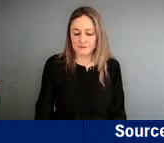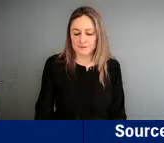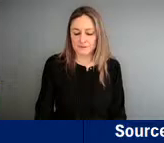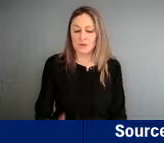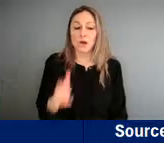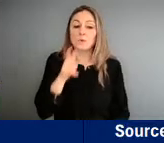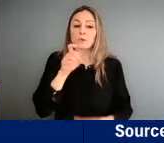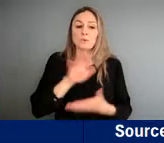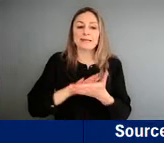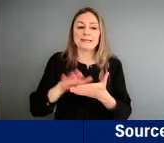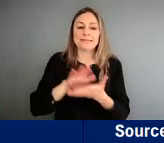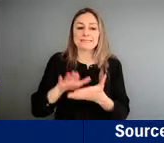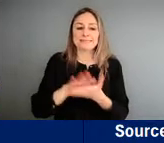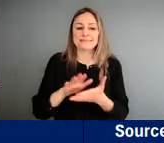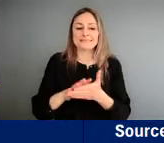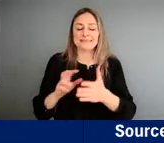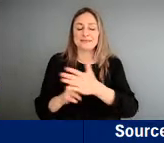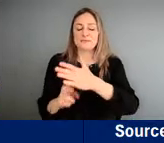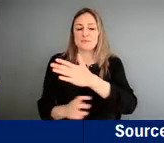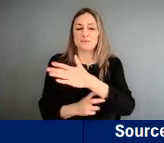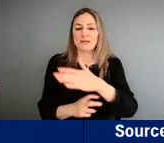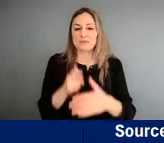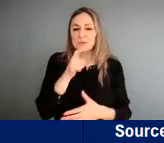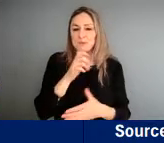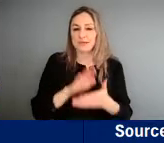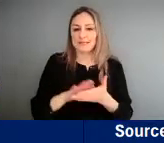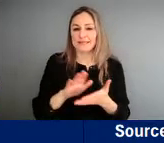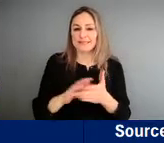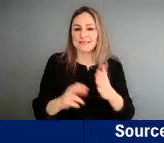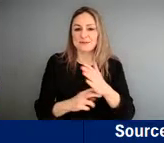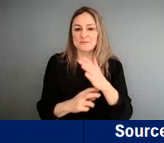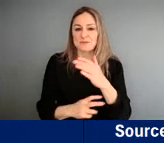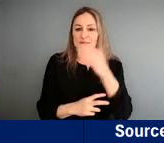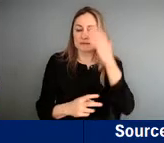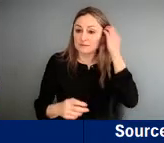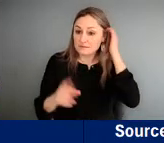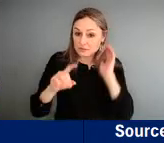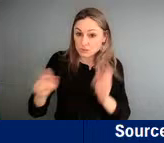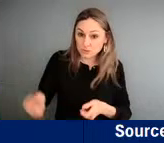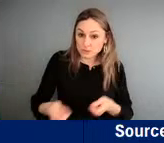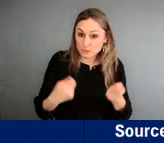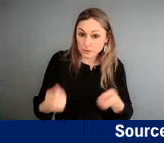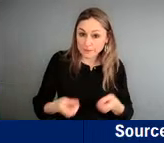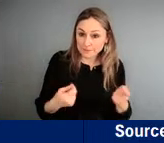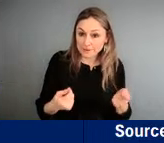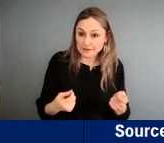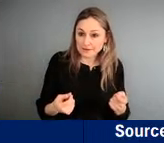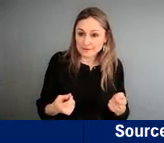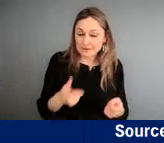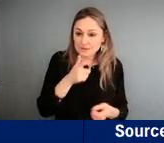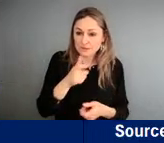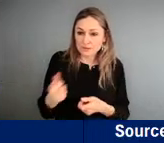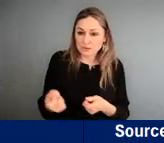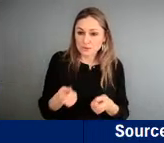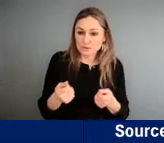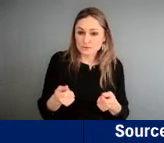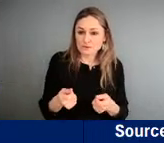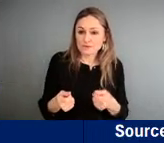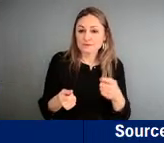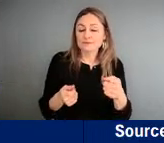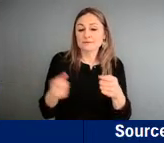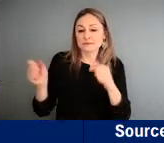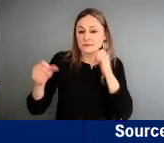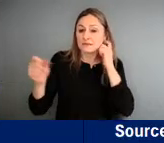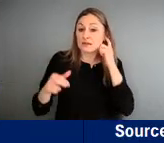What part of the bridge? Do you sweep it? Who sweeps it? Yeah, the roadway would be